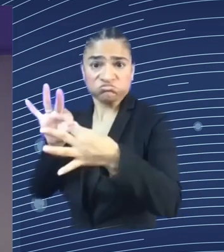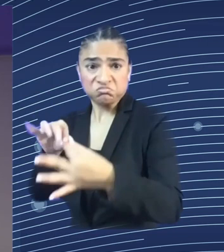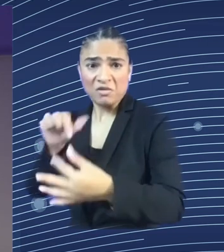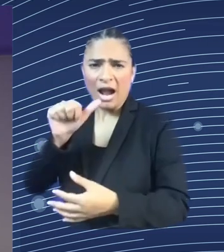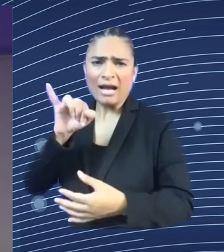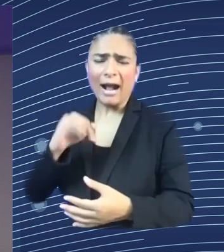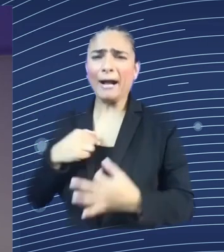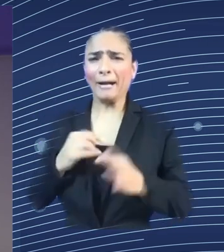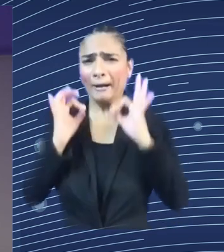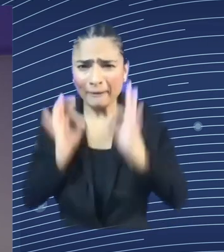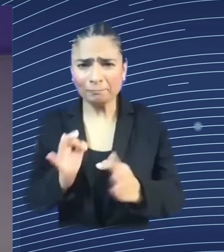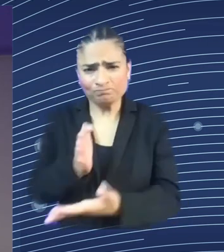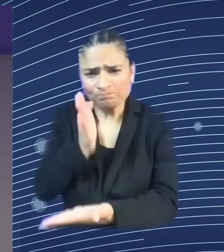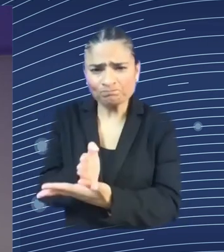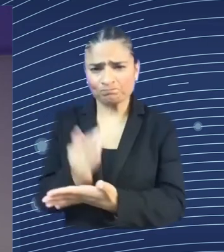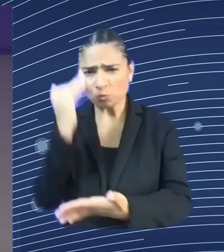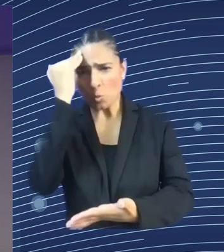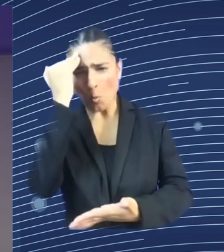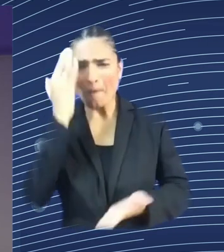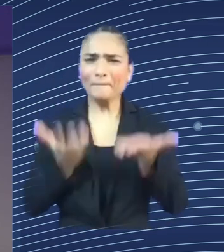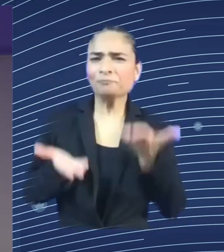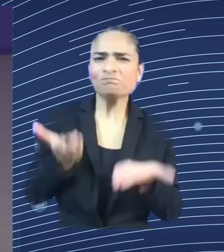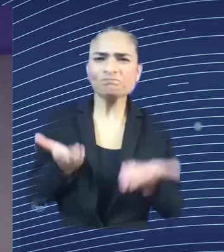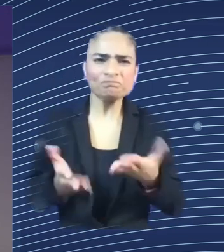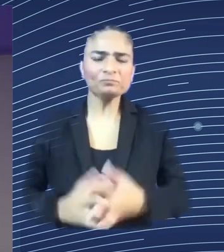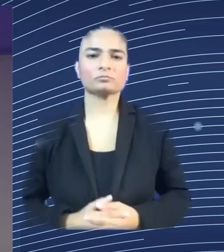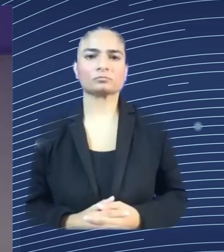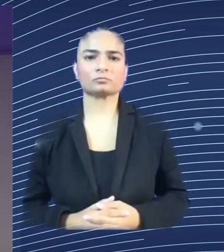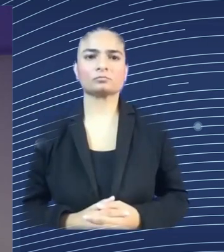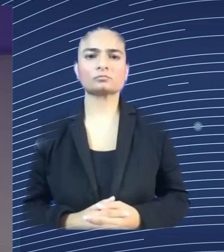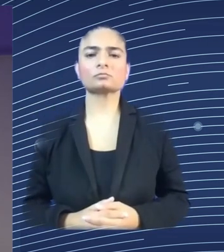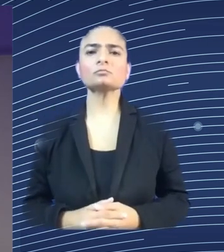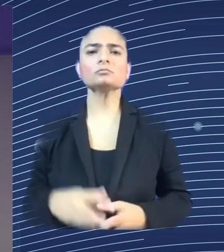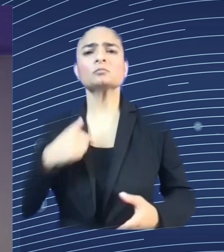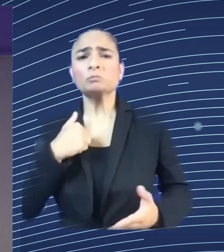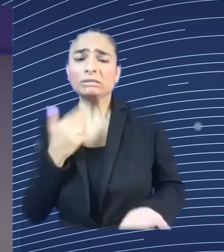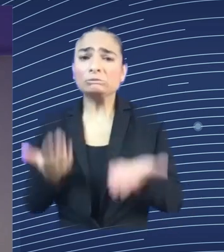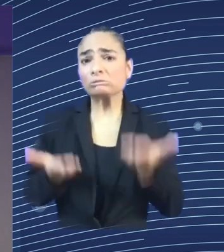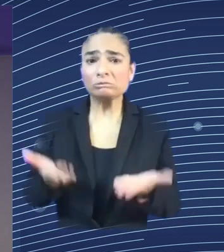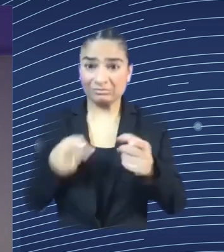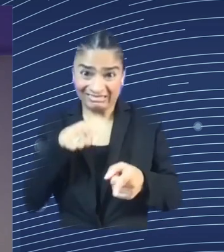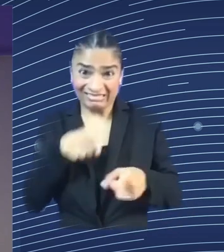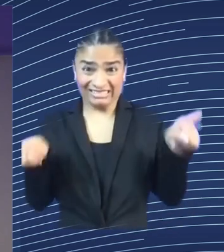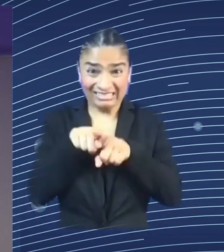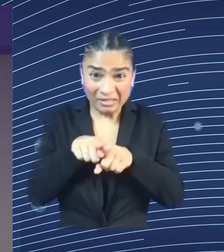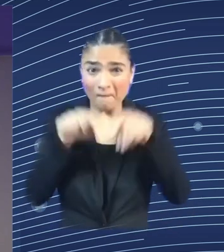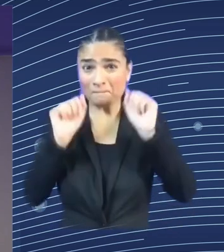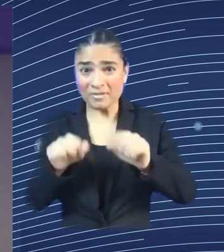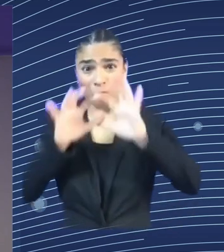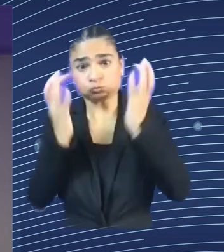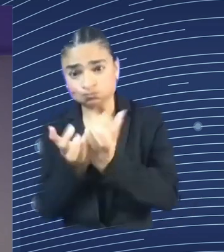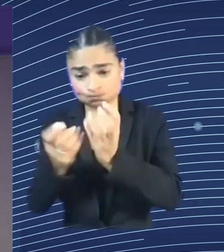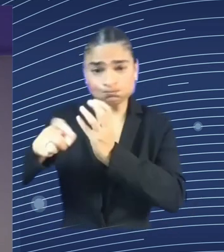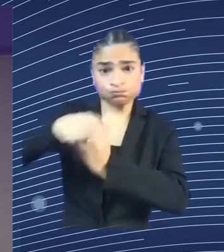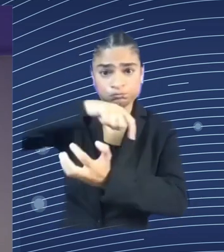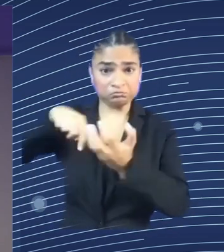my area of expertise. But I think that it might definitely change the way people work today. I'm looking especially at